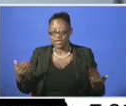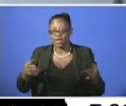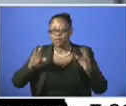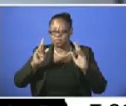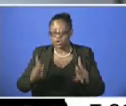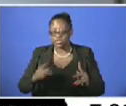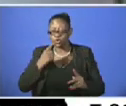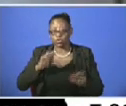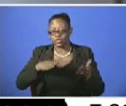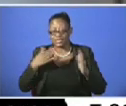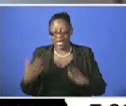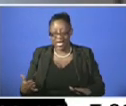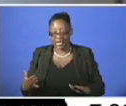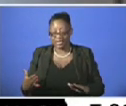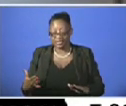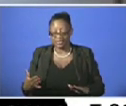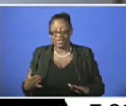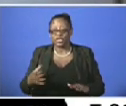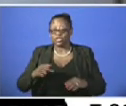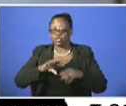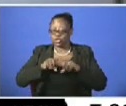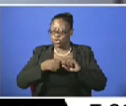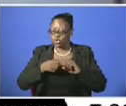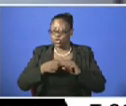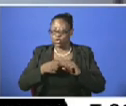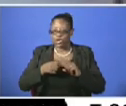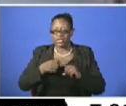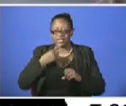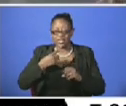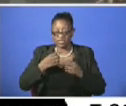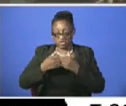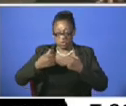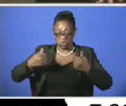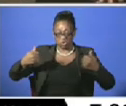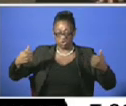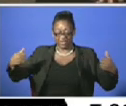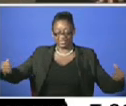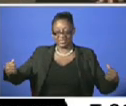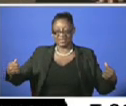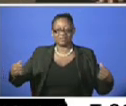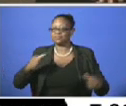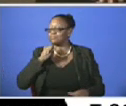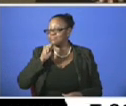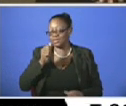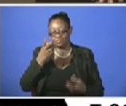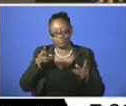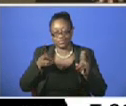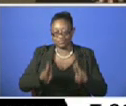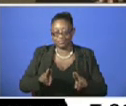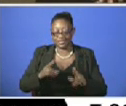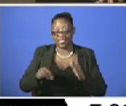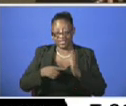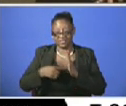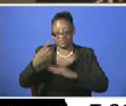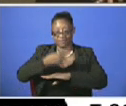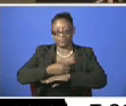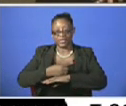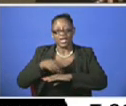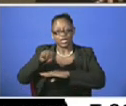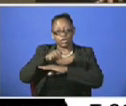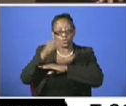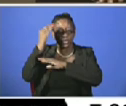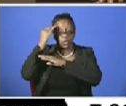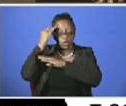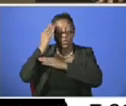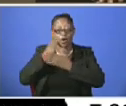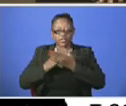COVID-19. Social distancing is non-existent, even to this day. And you will be hard-pressed to